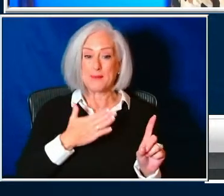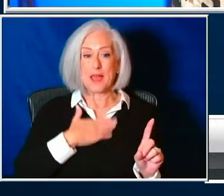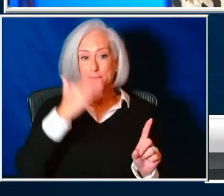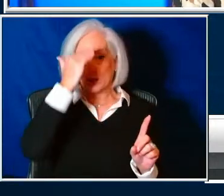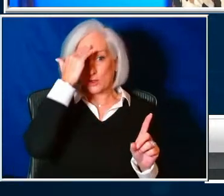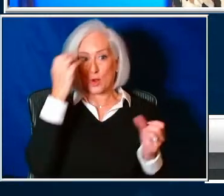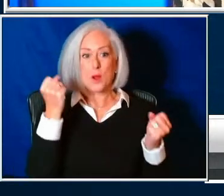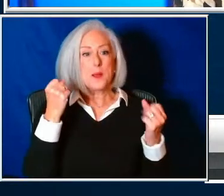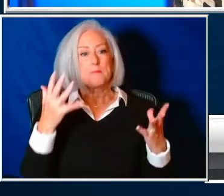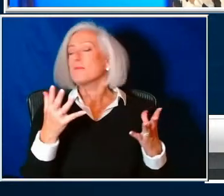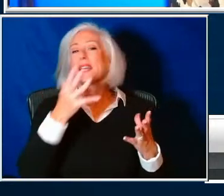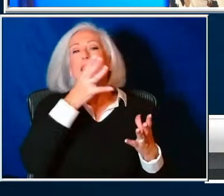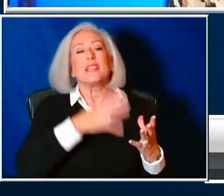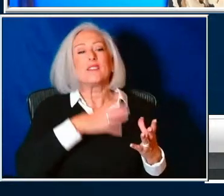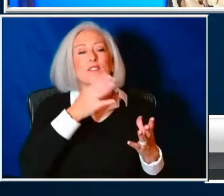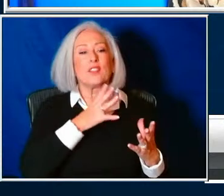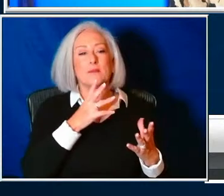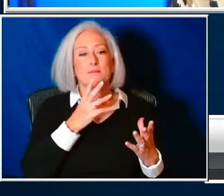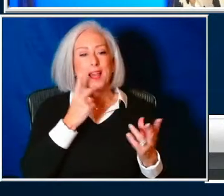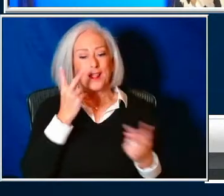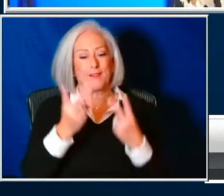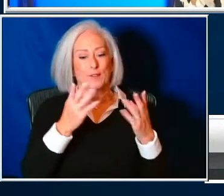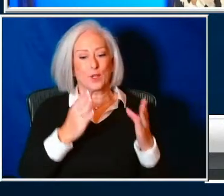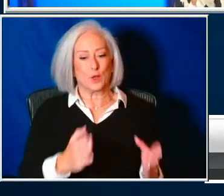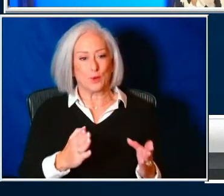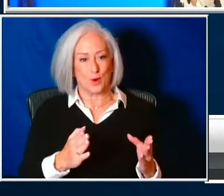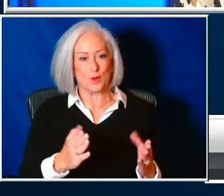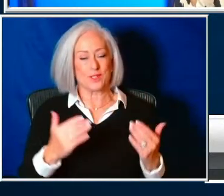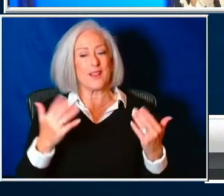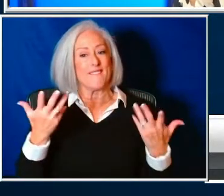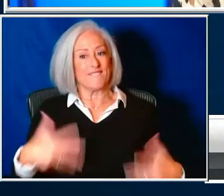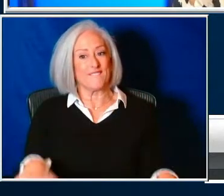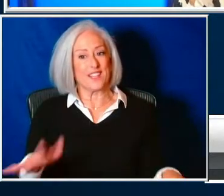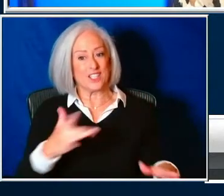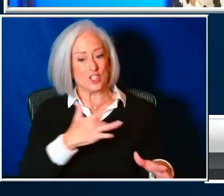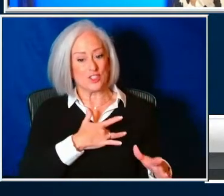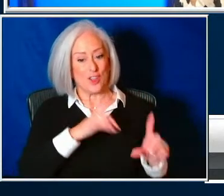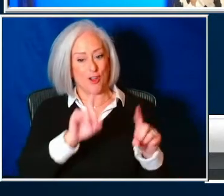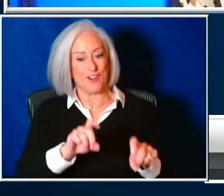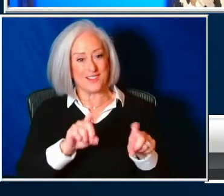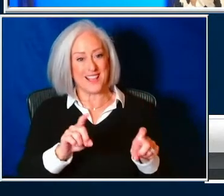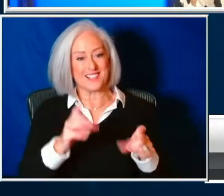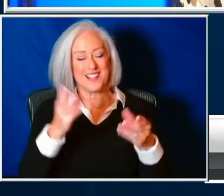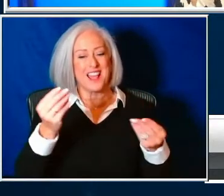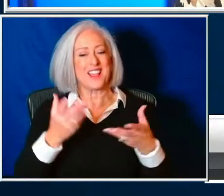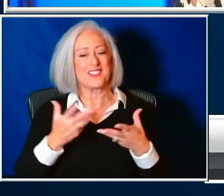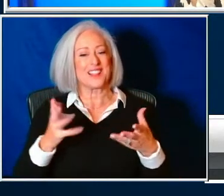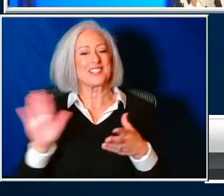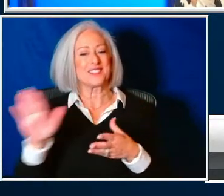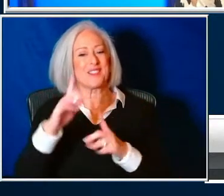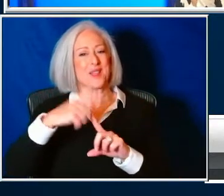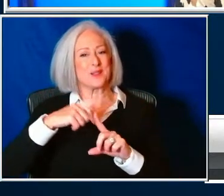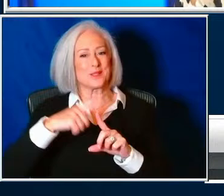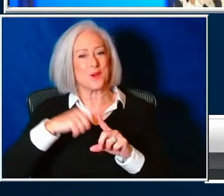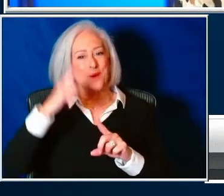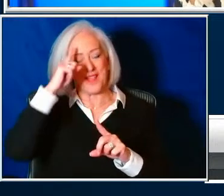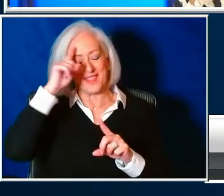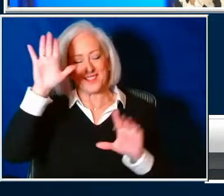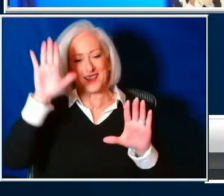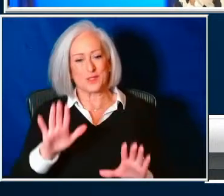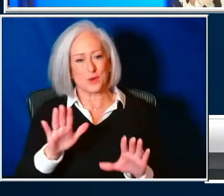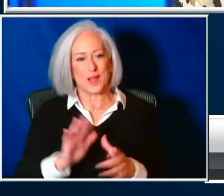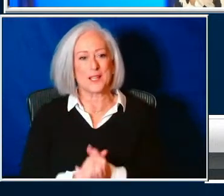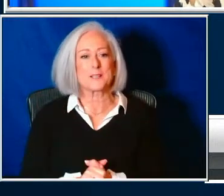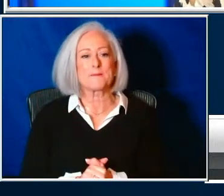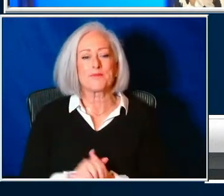have had theirs done, and they're sharing their scores today with us. So I think that's really fantastic.